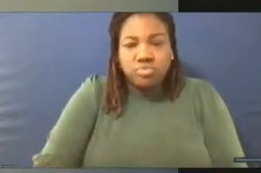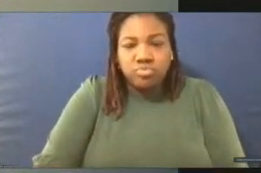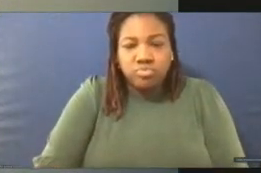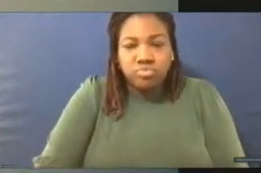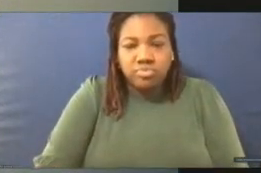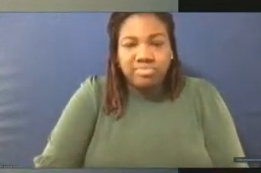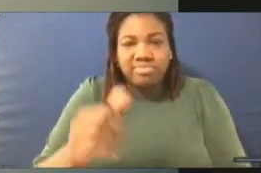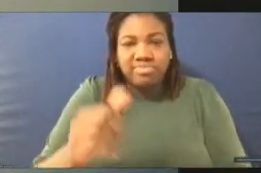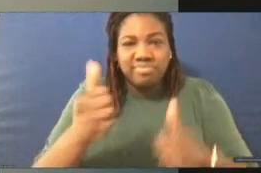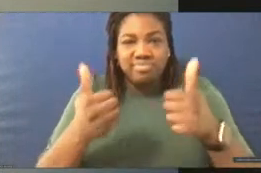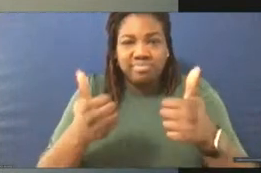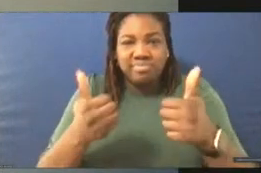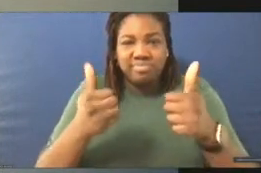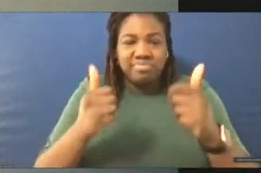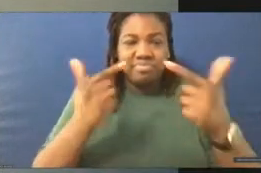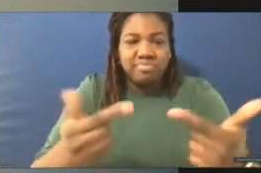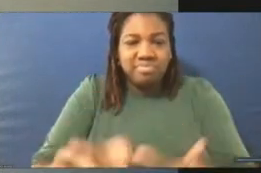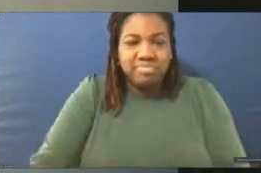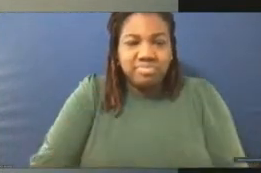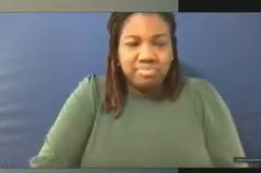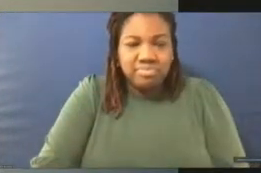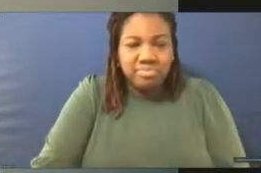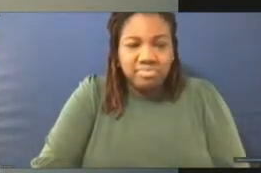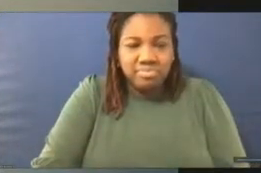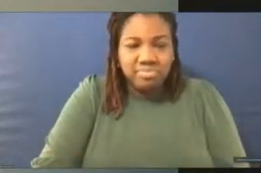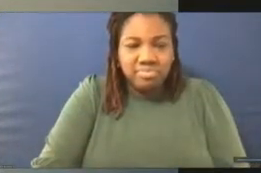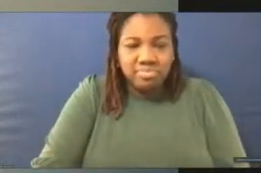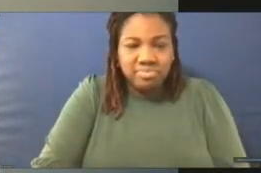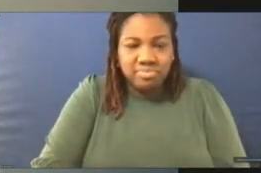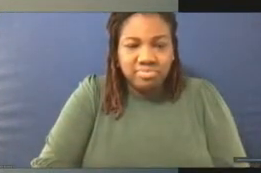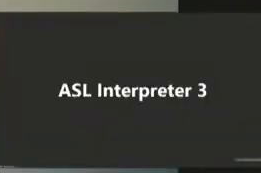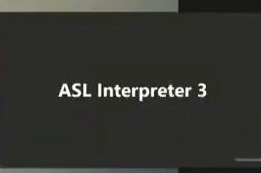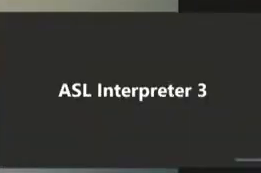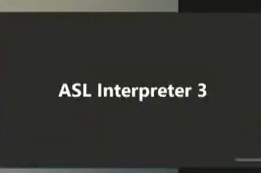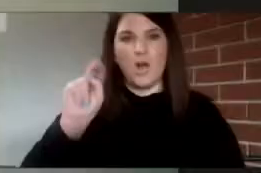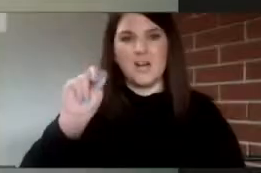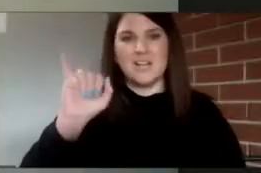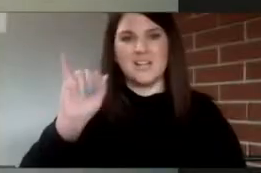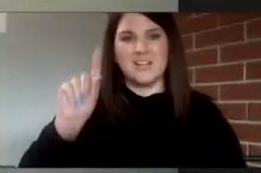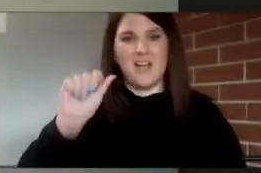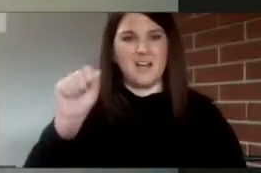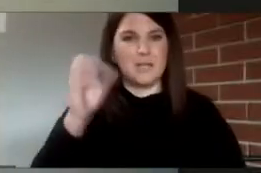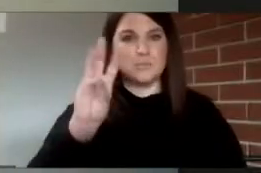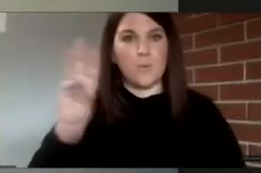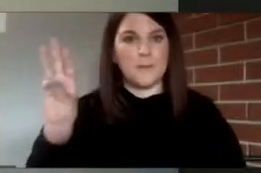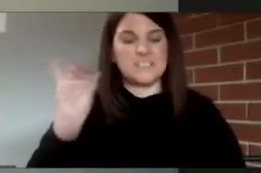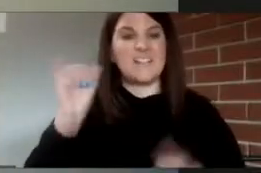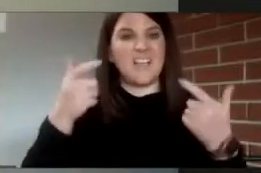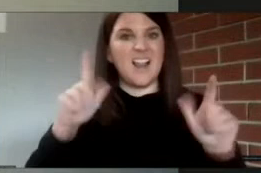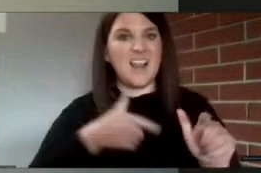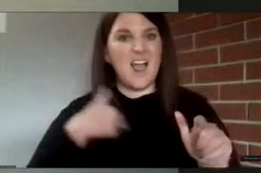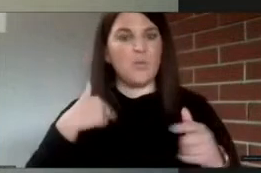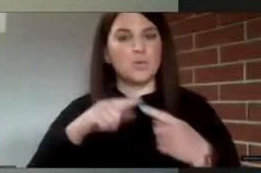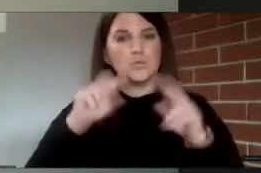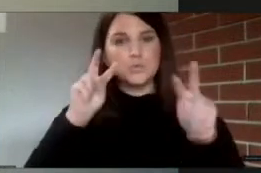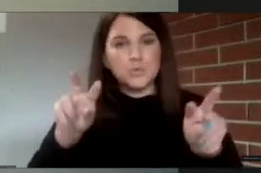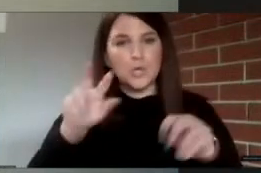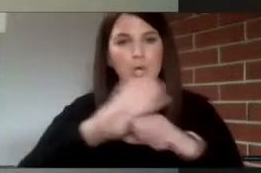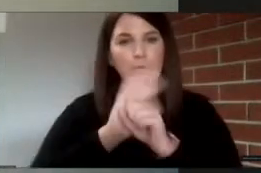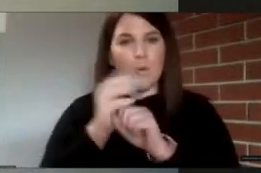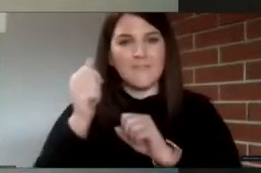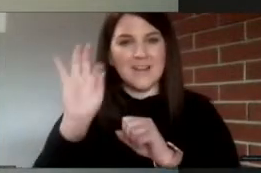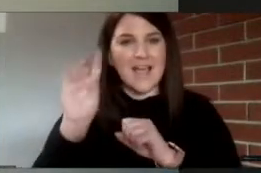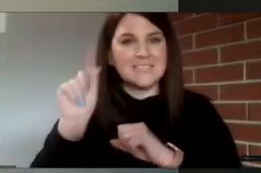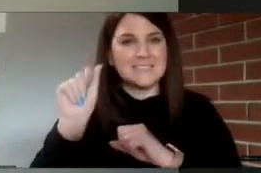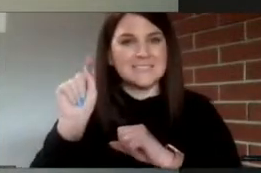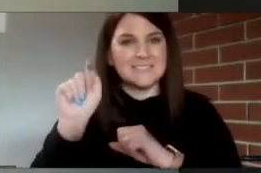Protocol 111, and this is on the NIDA's website. This actually allowed us to look at COVID-19 data and